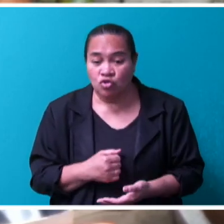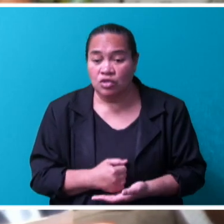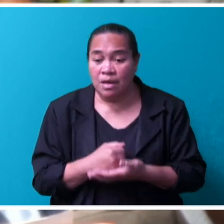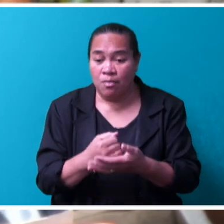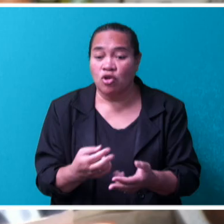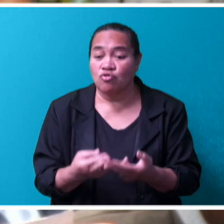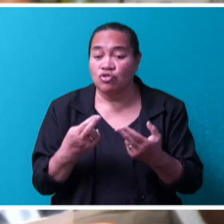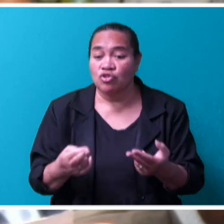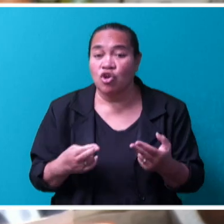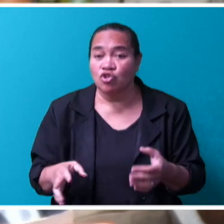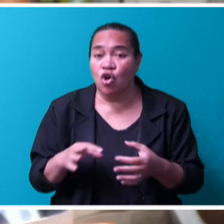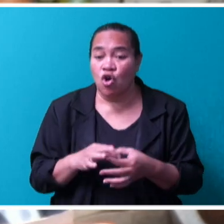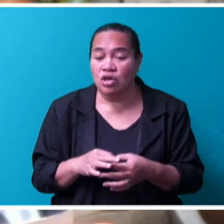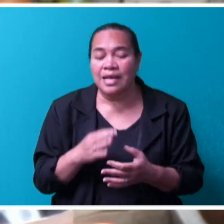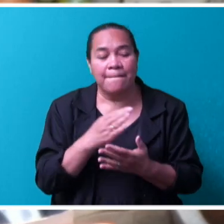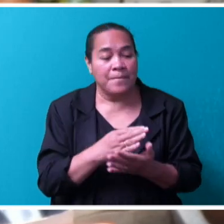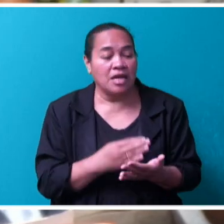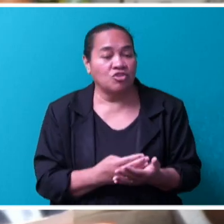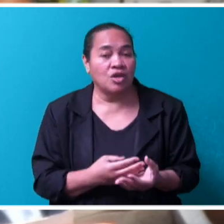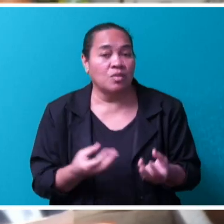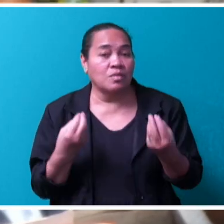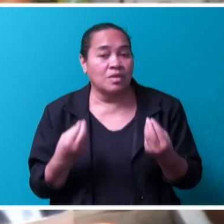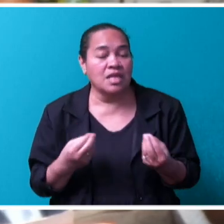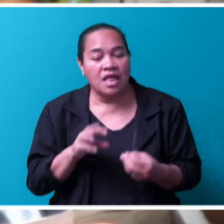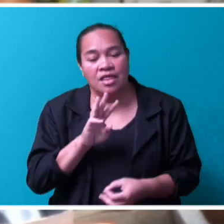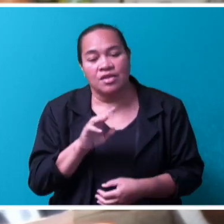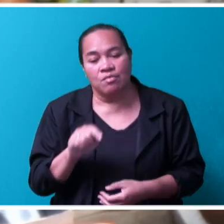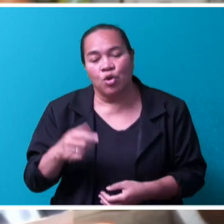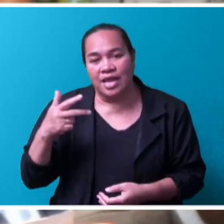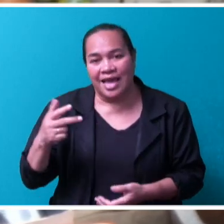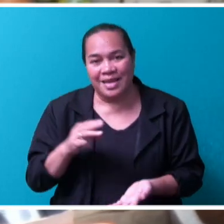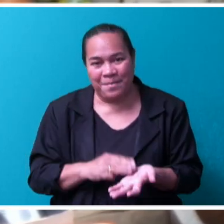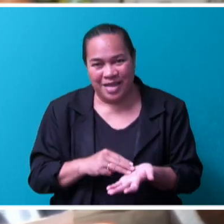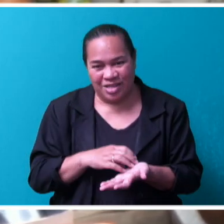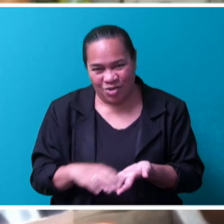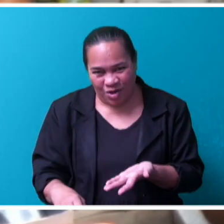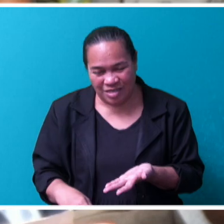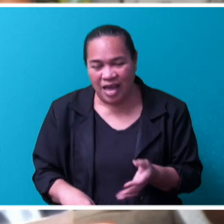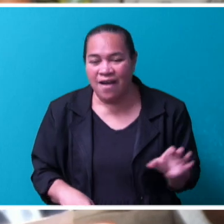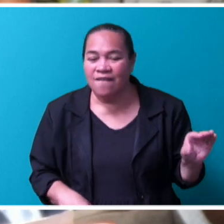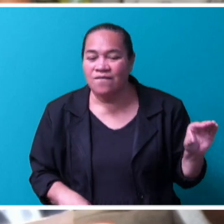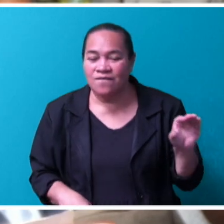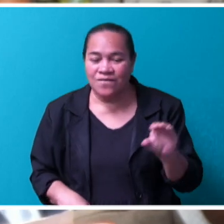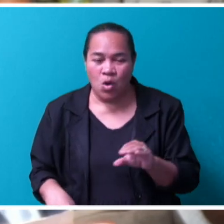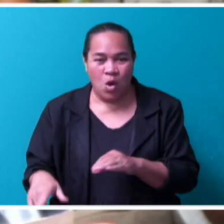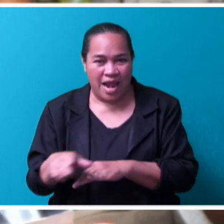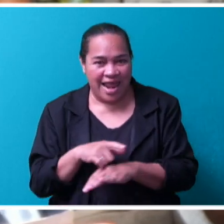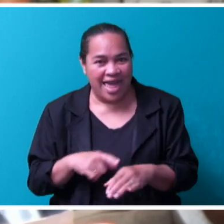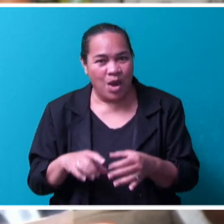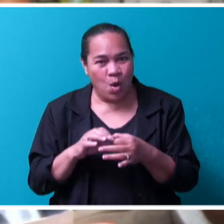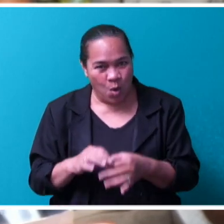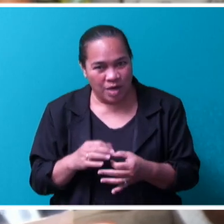owners, the budget provides 3.8 million for the iTaukei Resource Owners Support